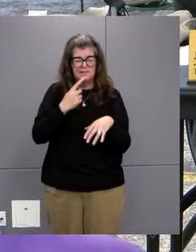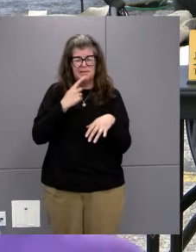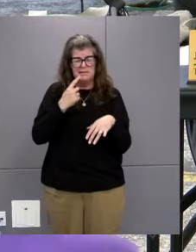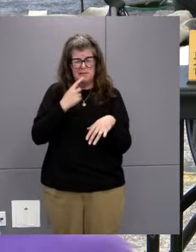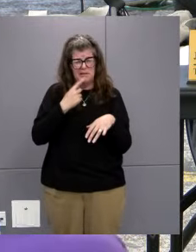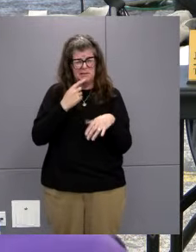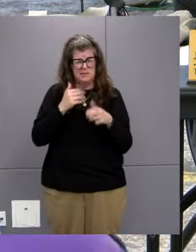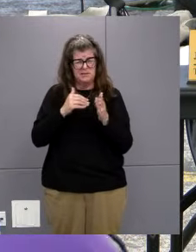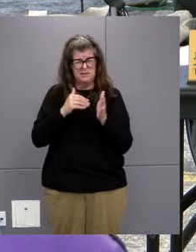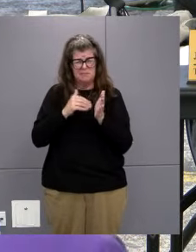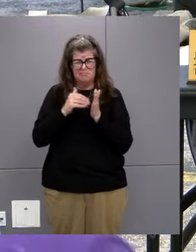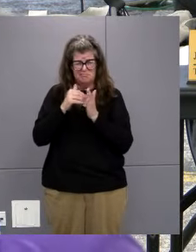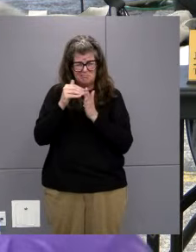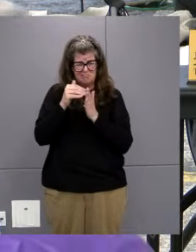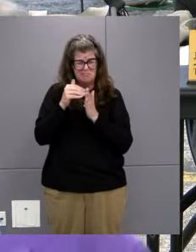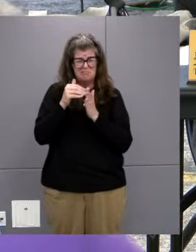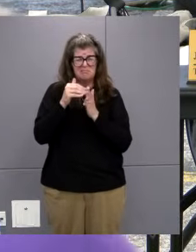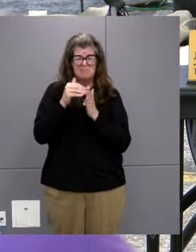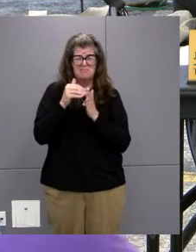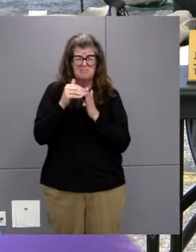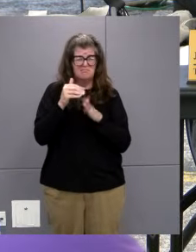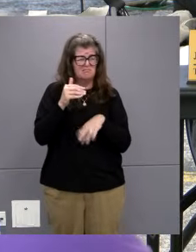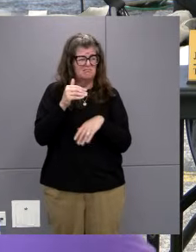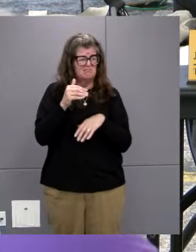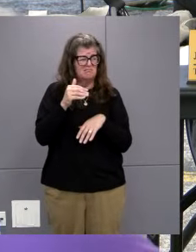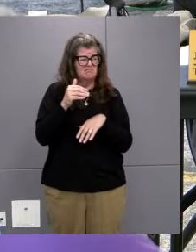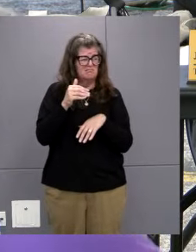in there is the fact that the